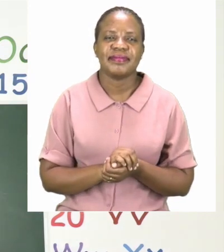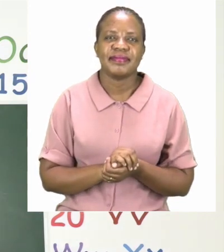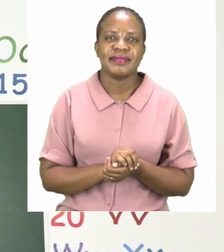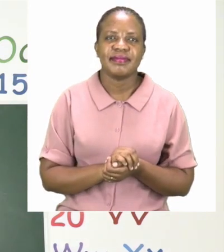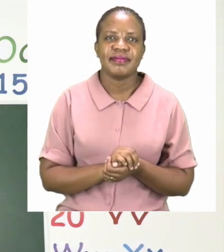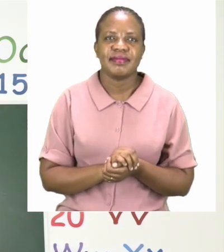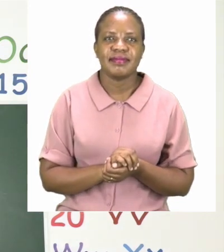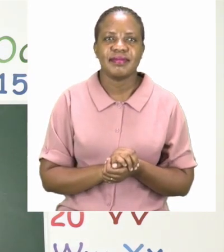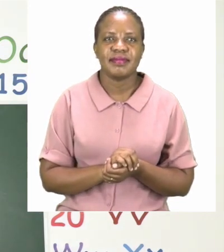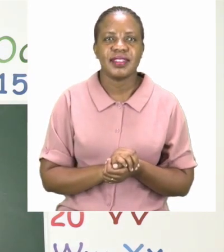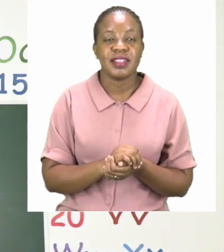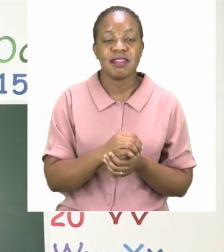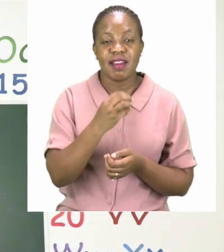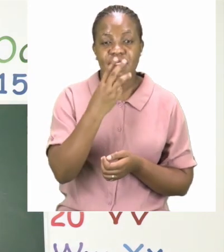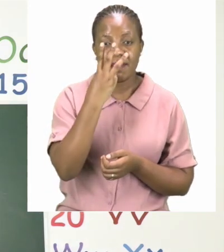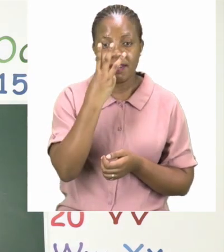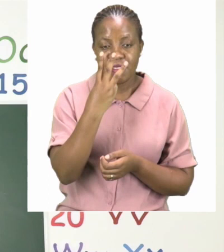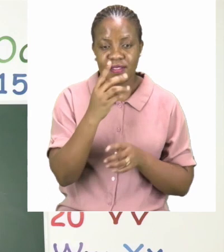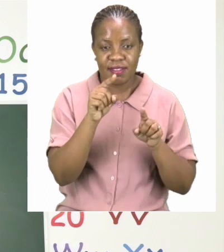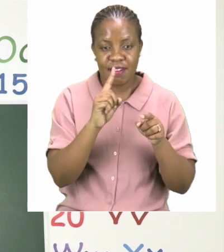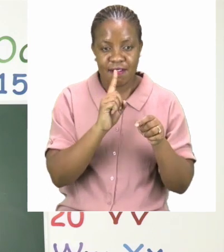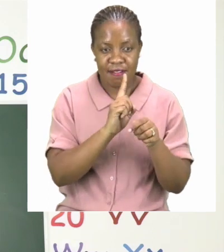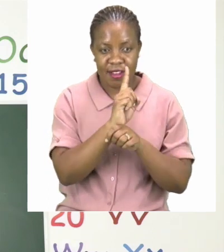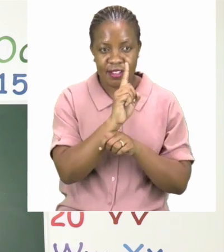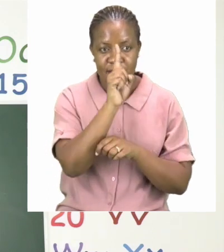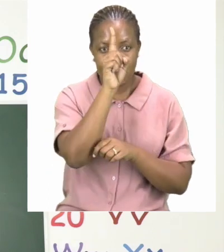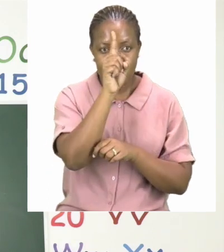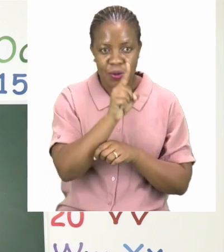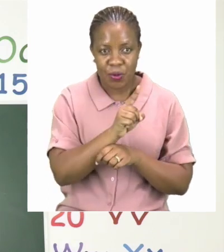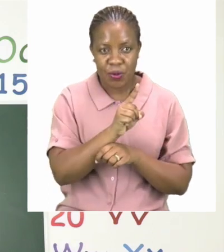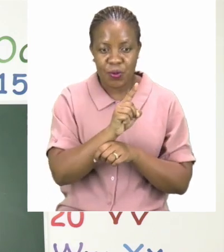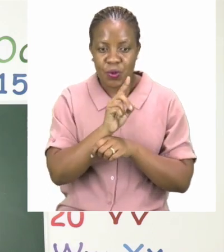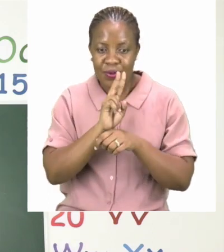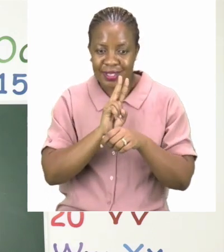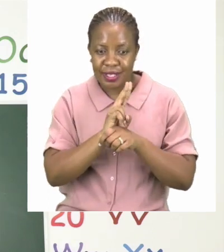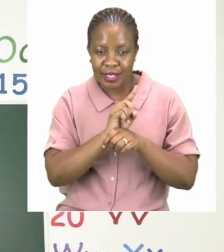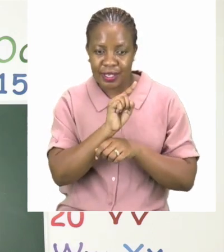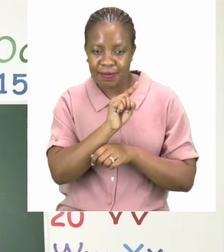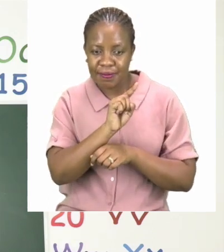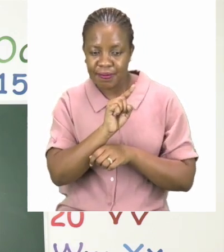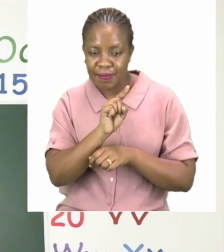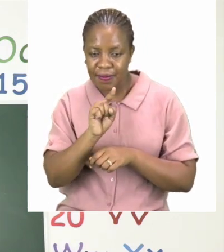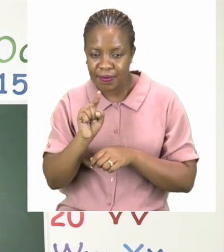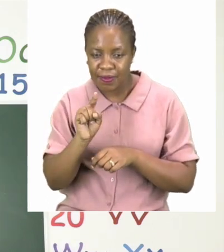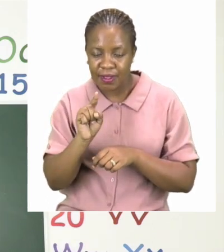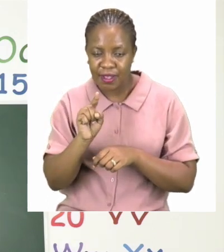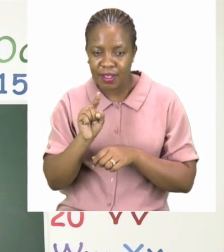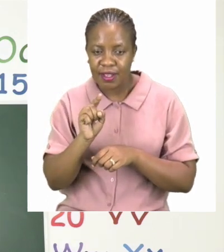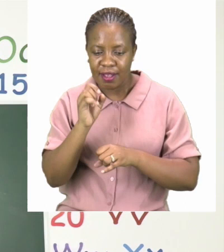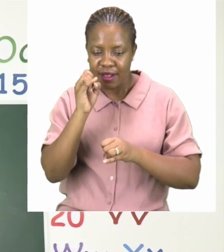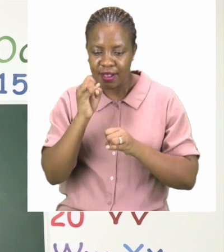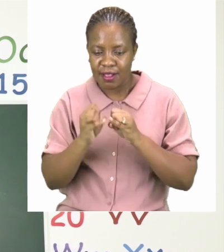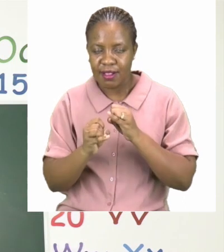are 3 things we have to do. The first one goes down and we stop, but we don't lift up our pencil. Then we